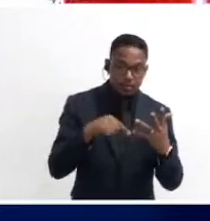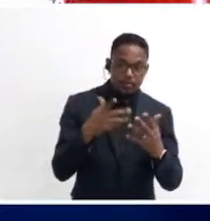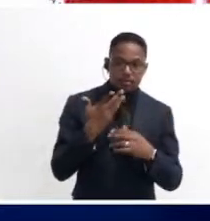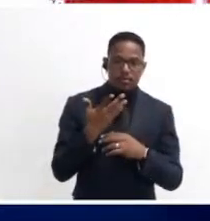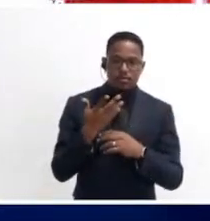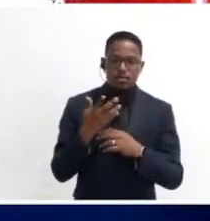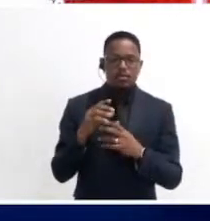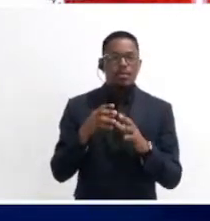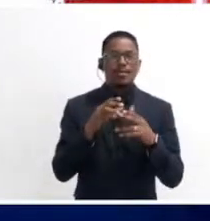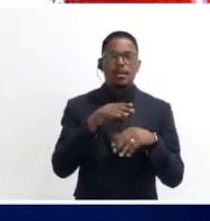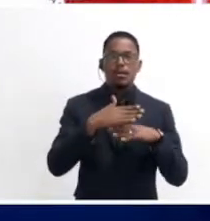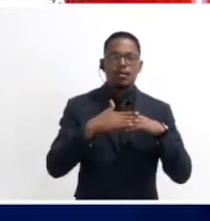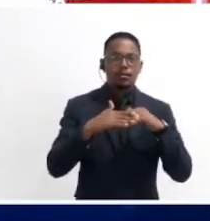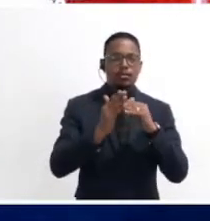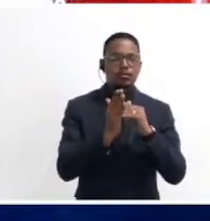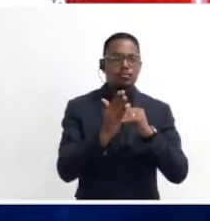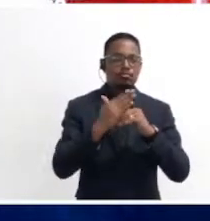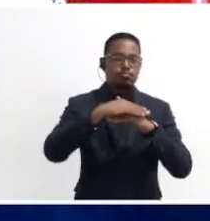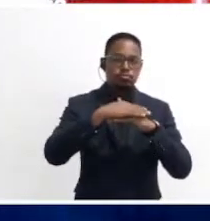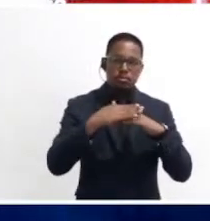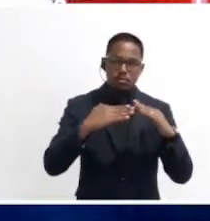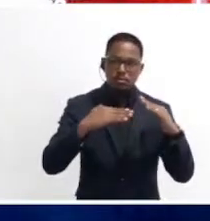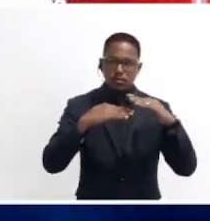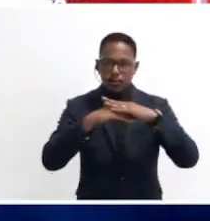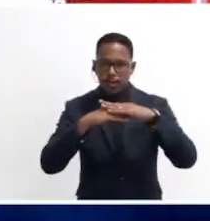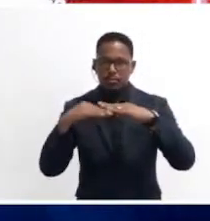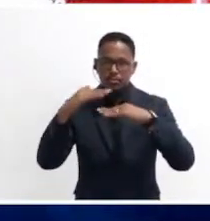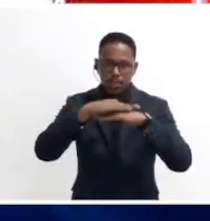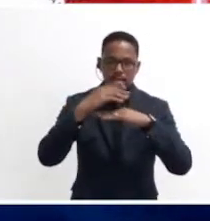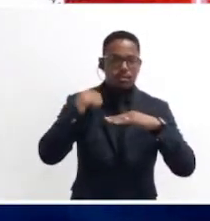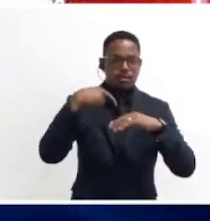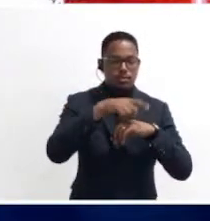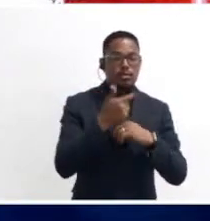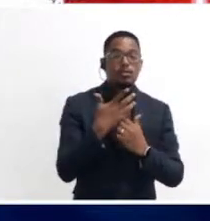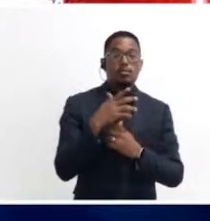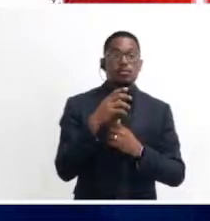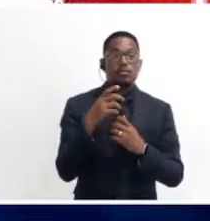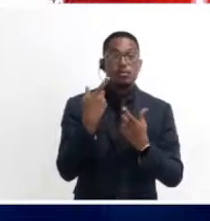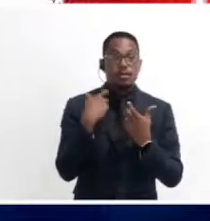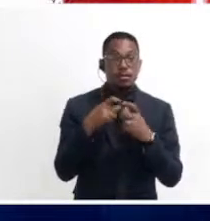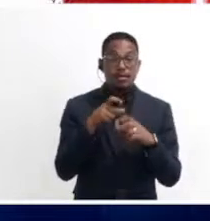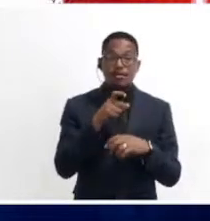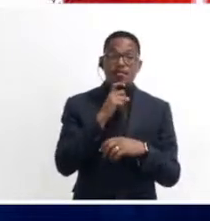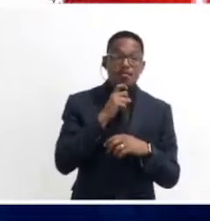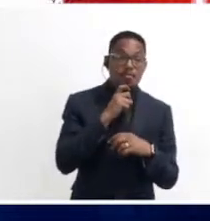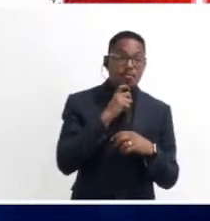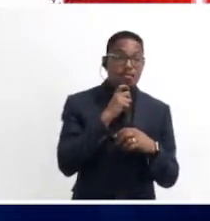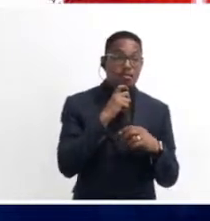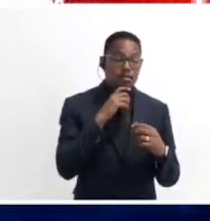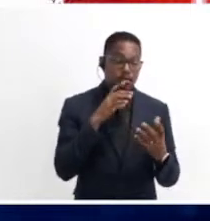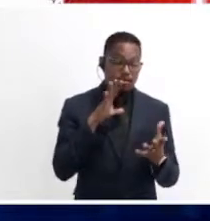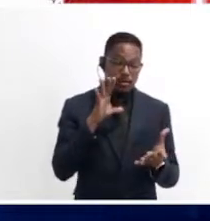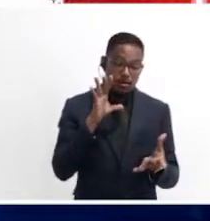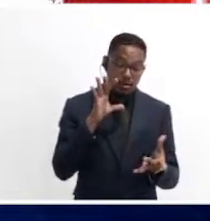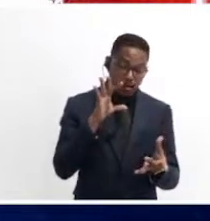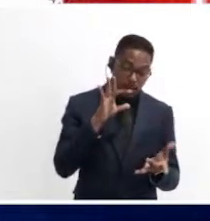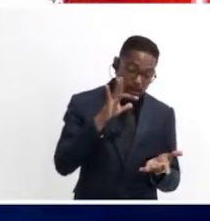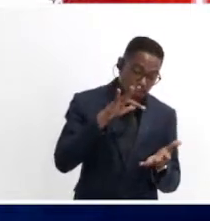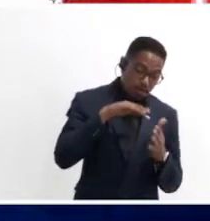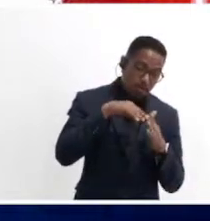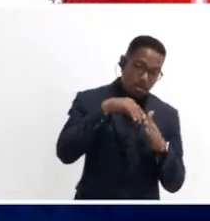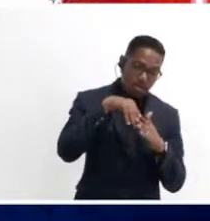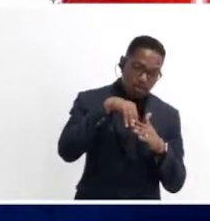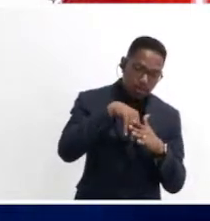You don't want certain metals to diffuse into the silicon device. For plated up bunts,